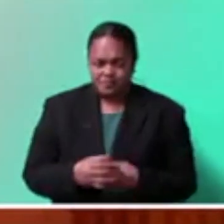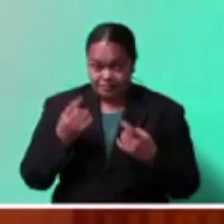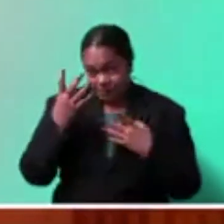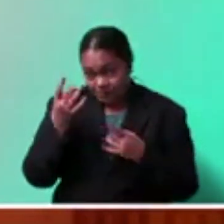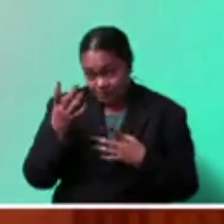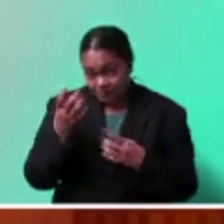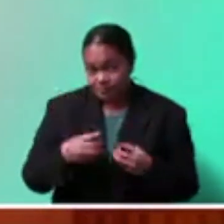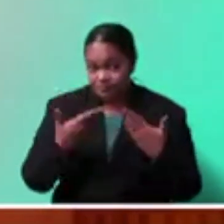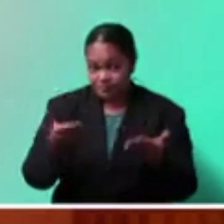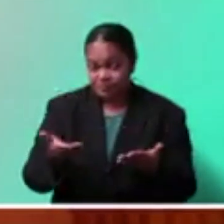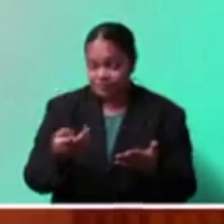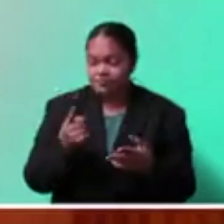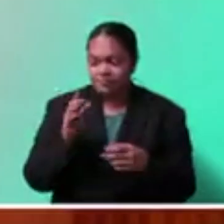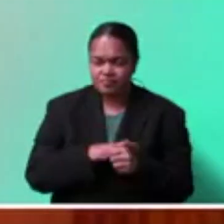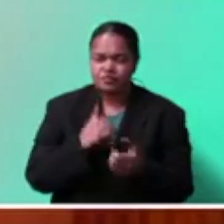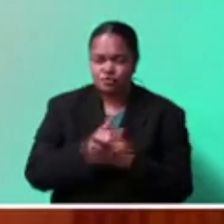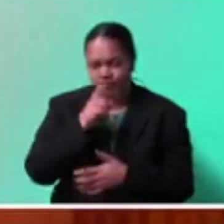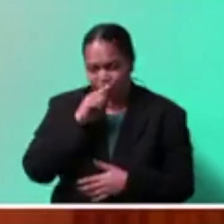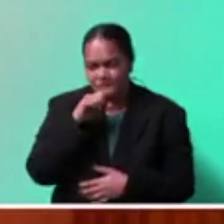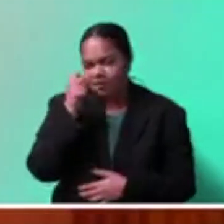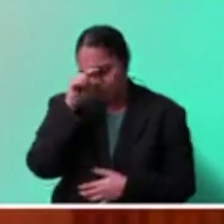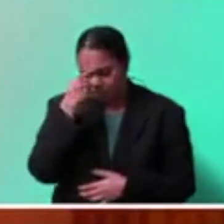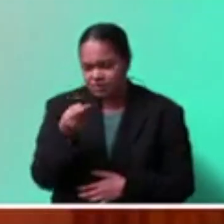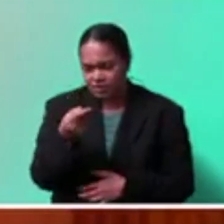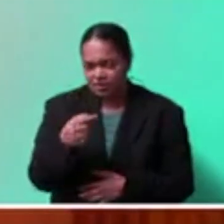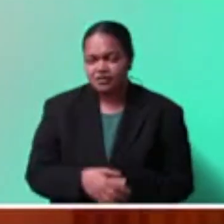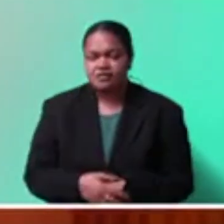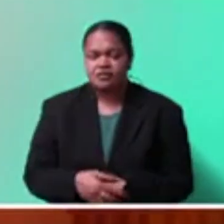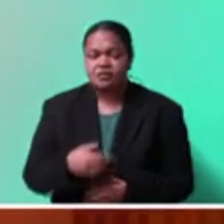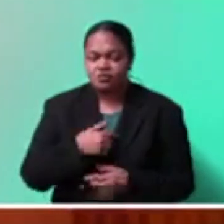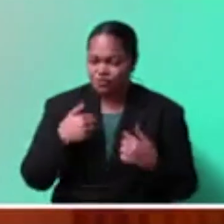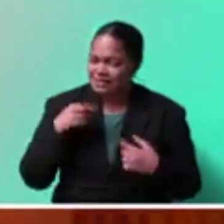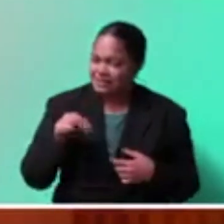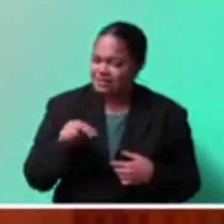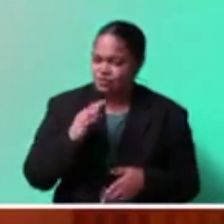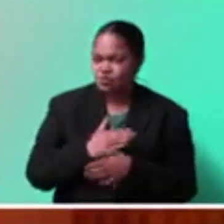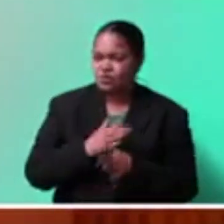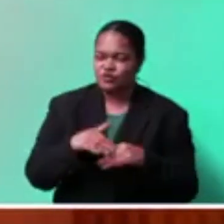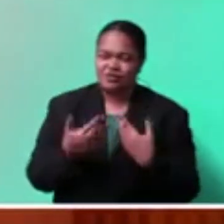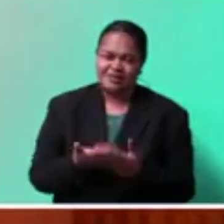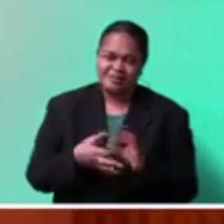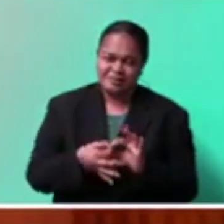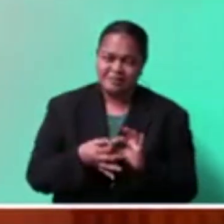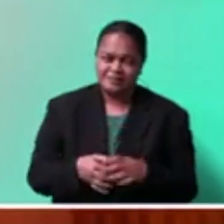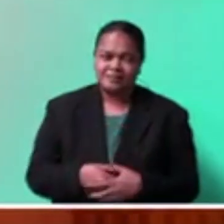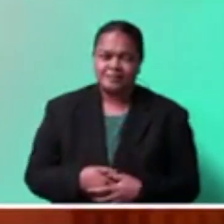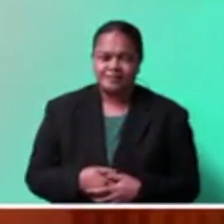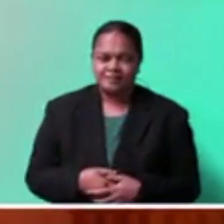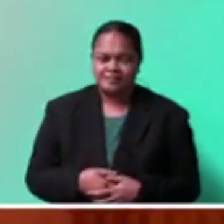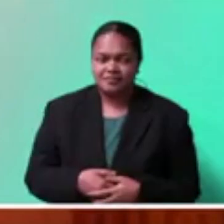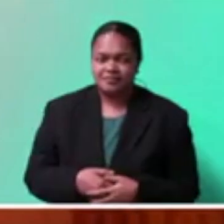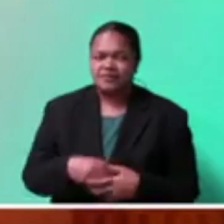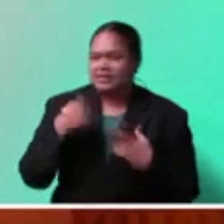also to make sure our people understand it. And we do need to work together, Honourable Speaker. We need to build resilience.